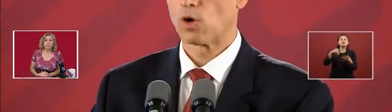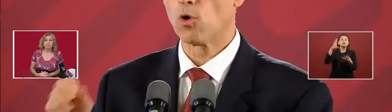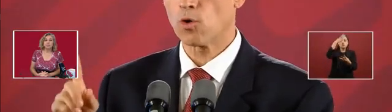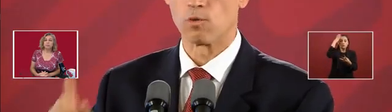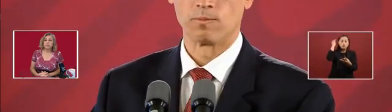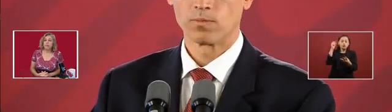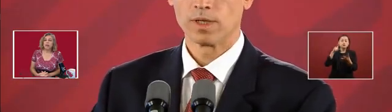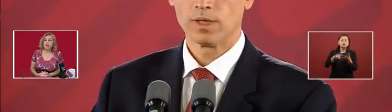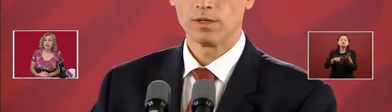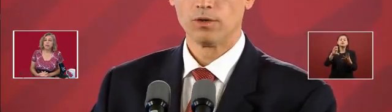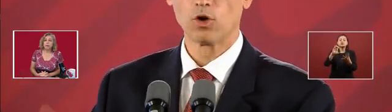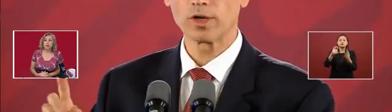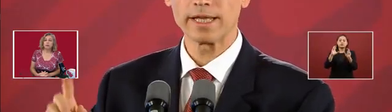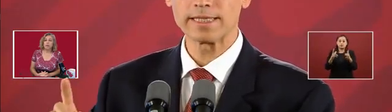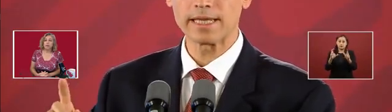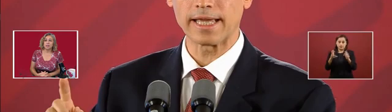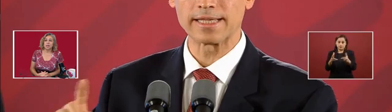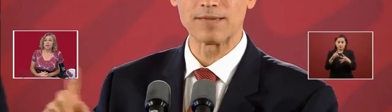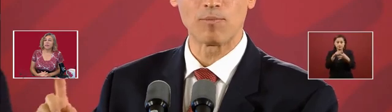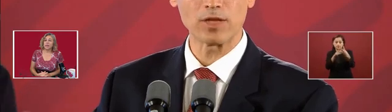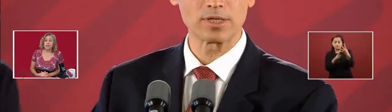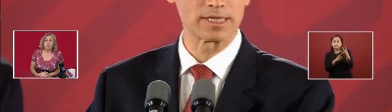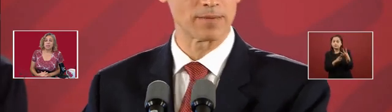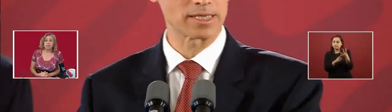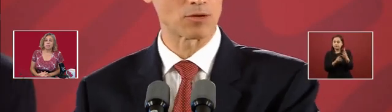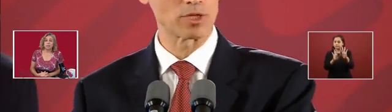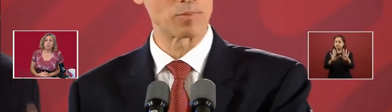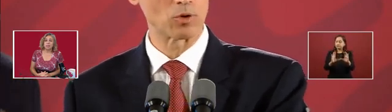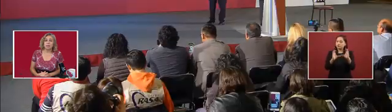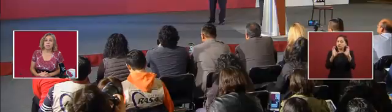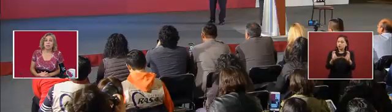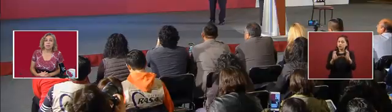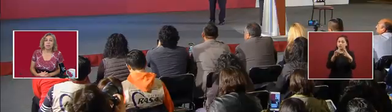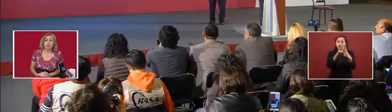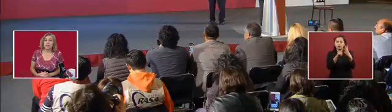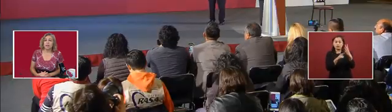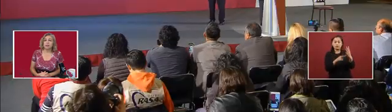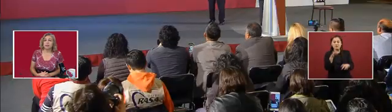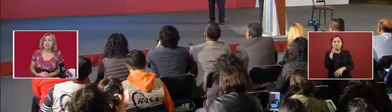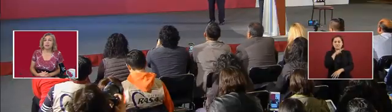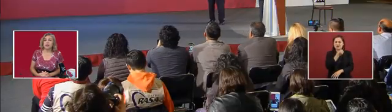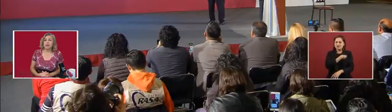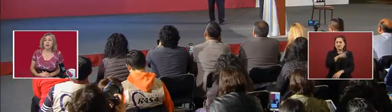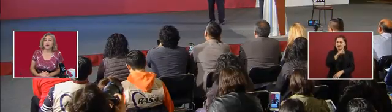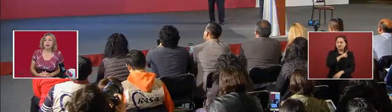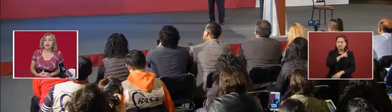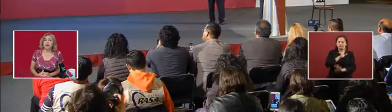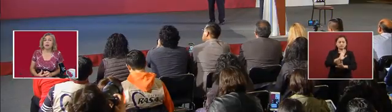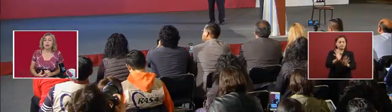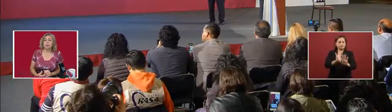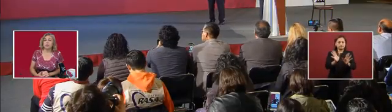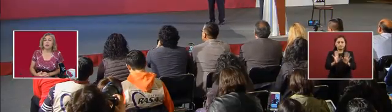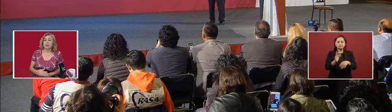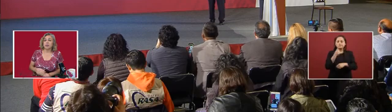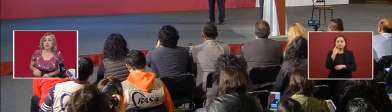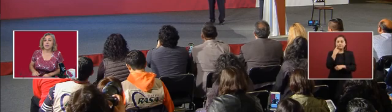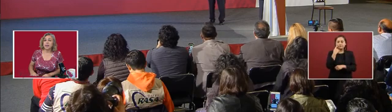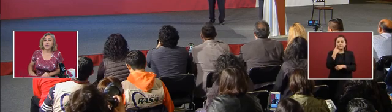The 4 states with the highest number of cases at this time is